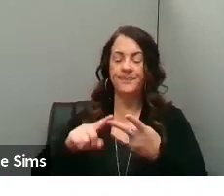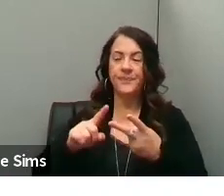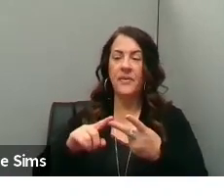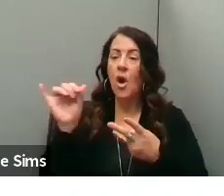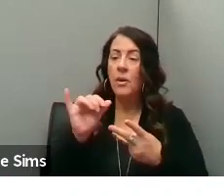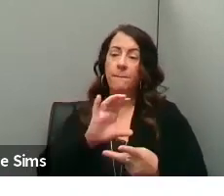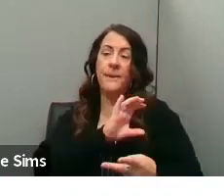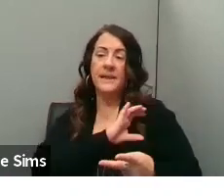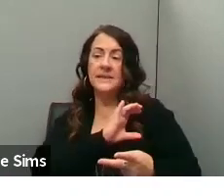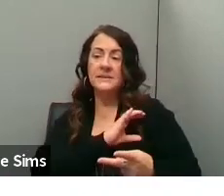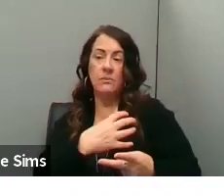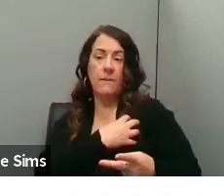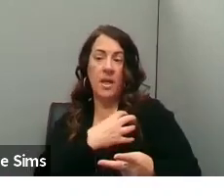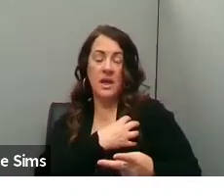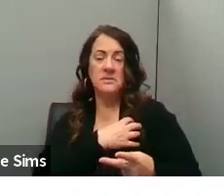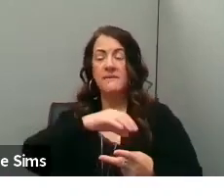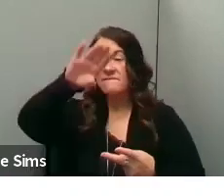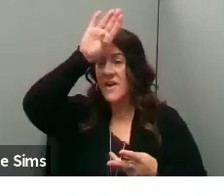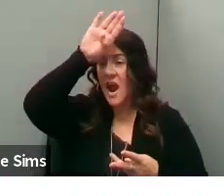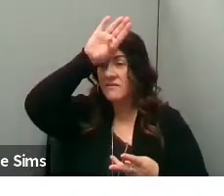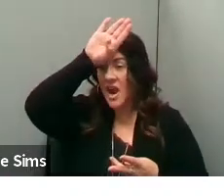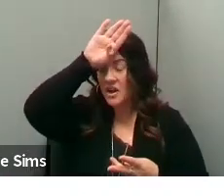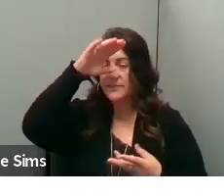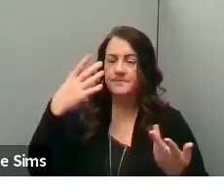as police officers, firefighters,